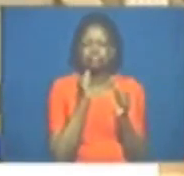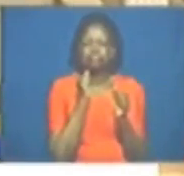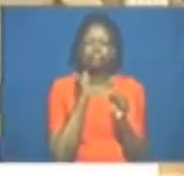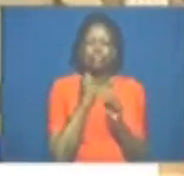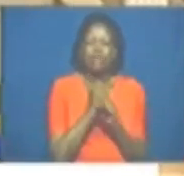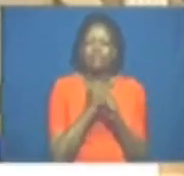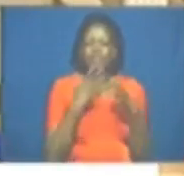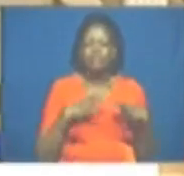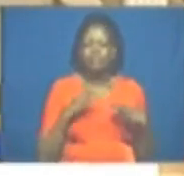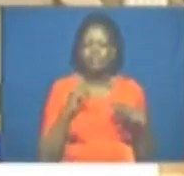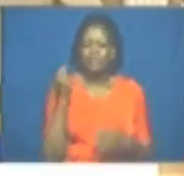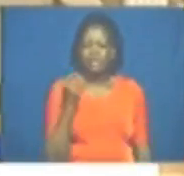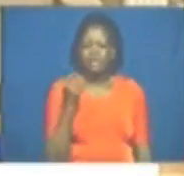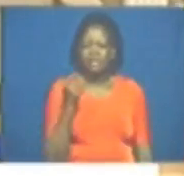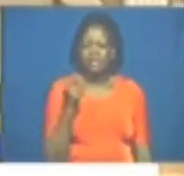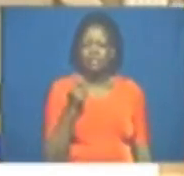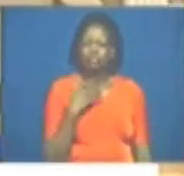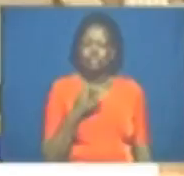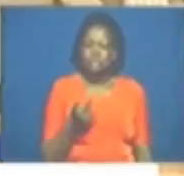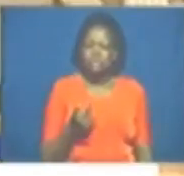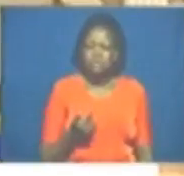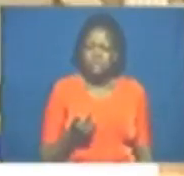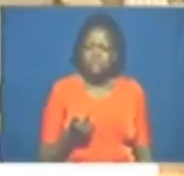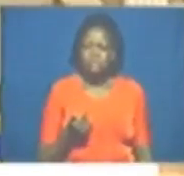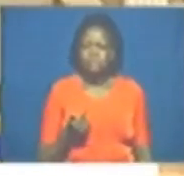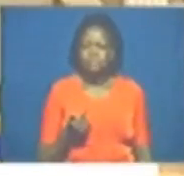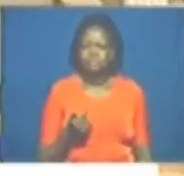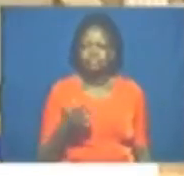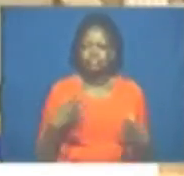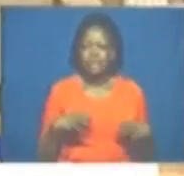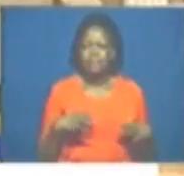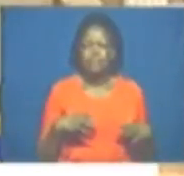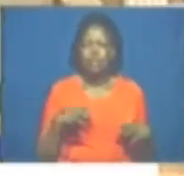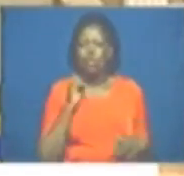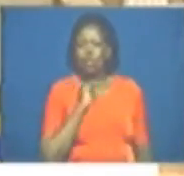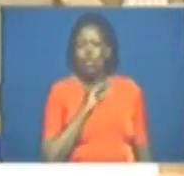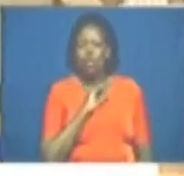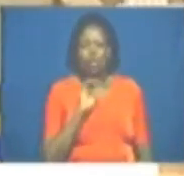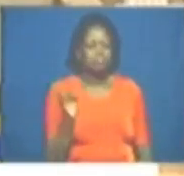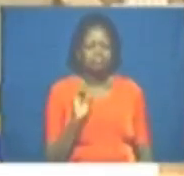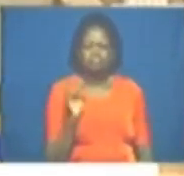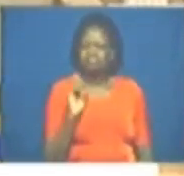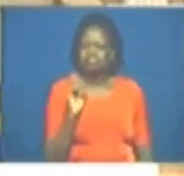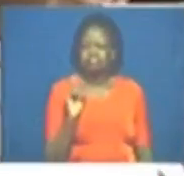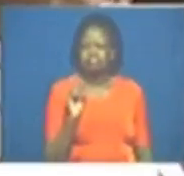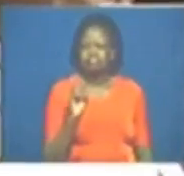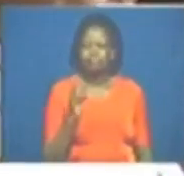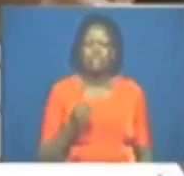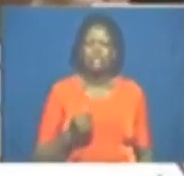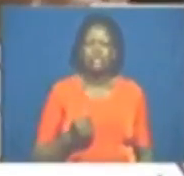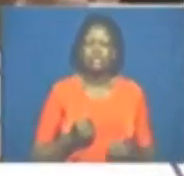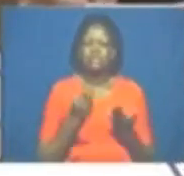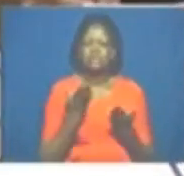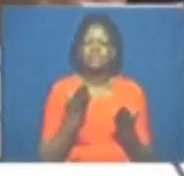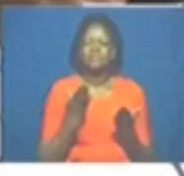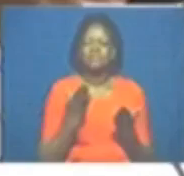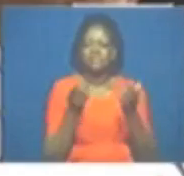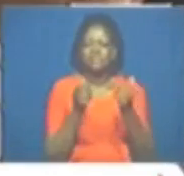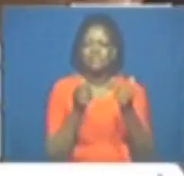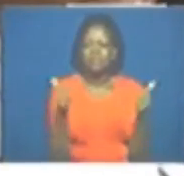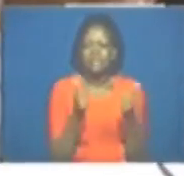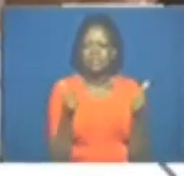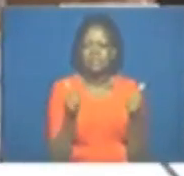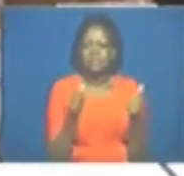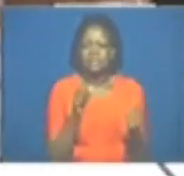our republic. We do not want people to complain about service delivery. Speaker of the Senate Assembly Ken